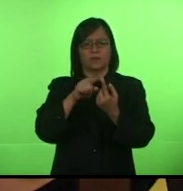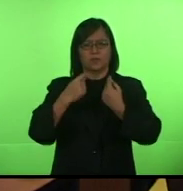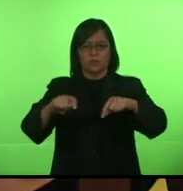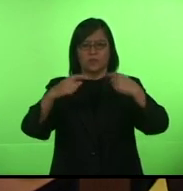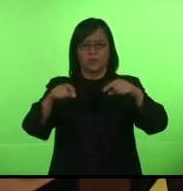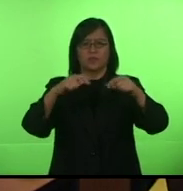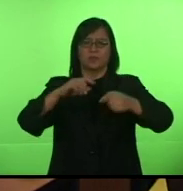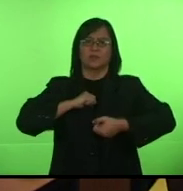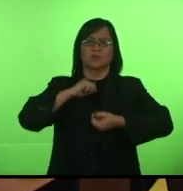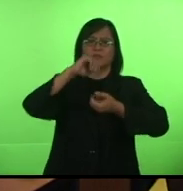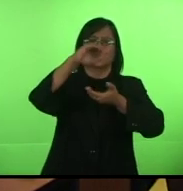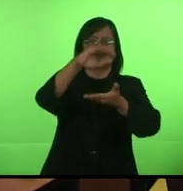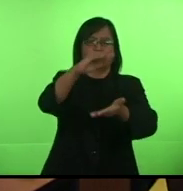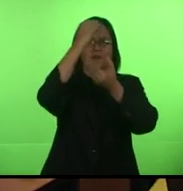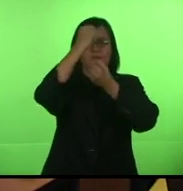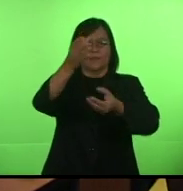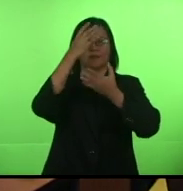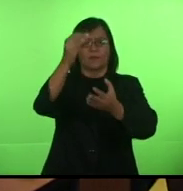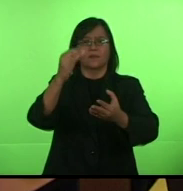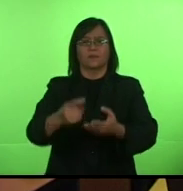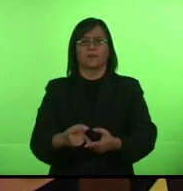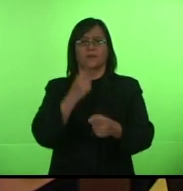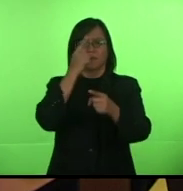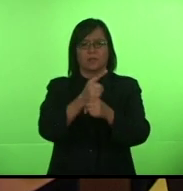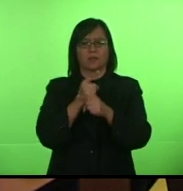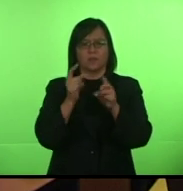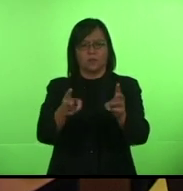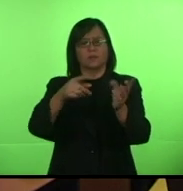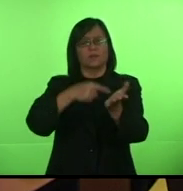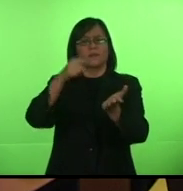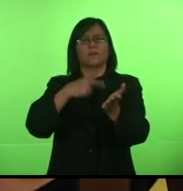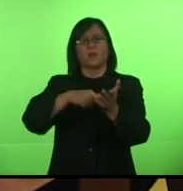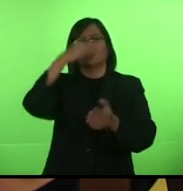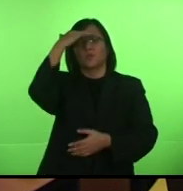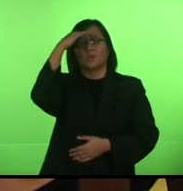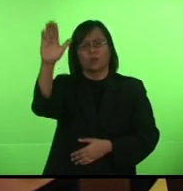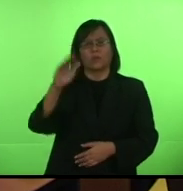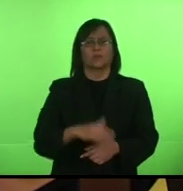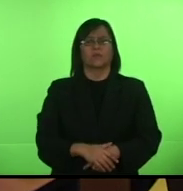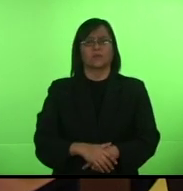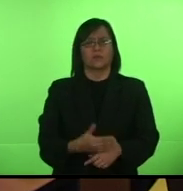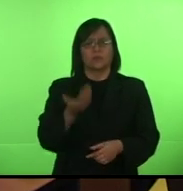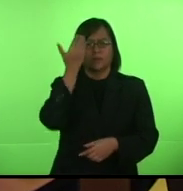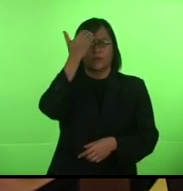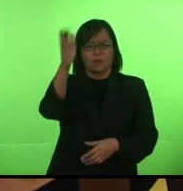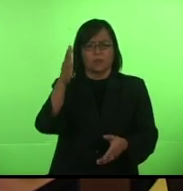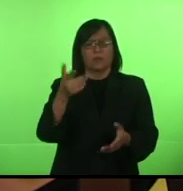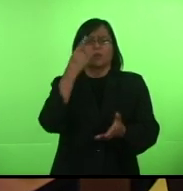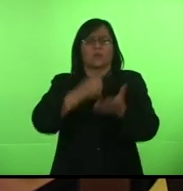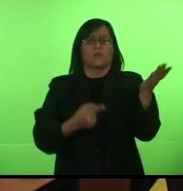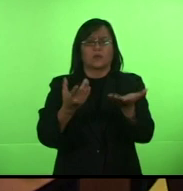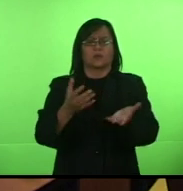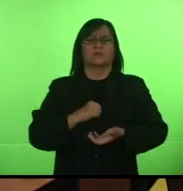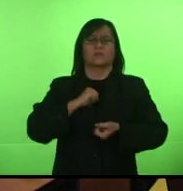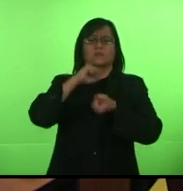when you try to convey the message effectively, sometimes you do not know actually